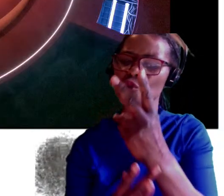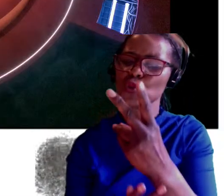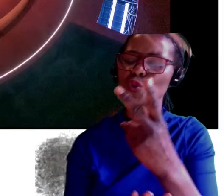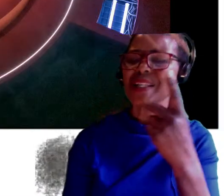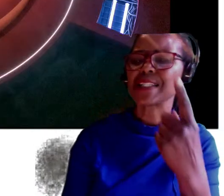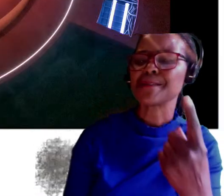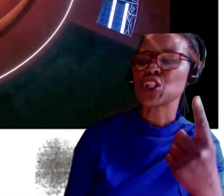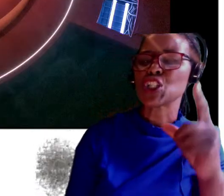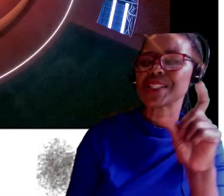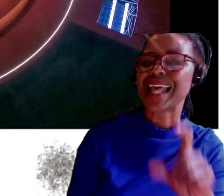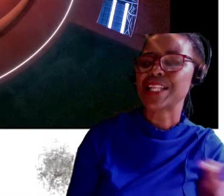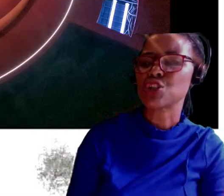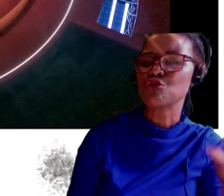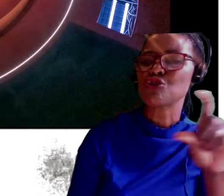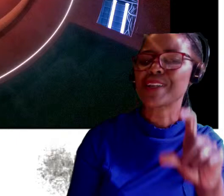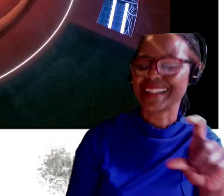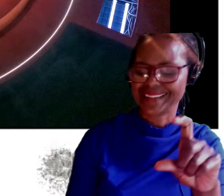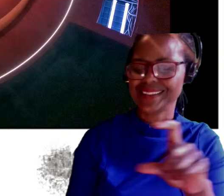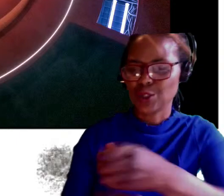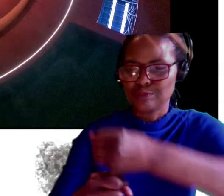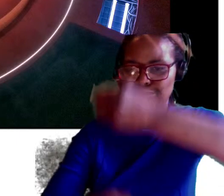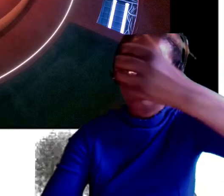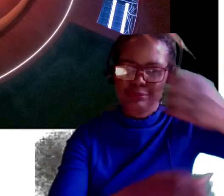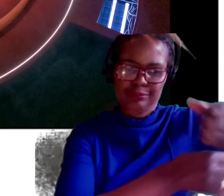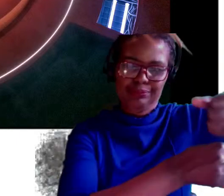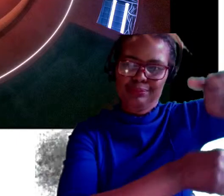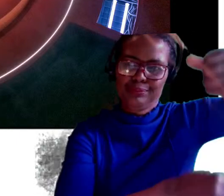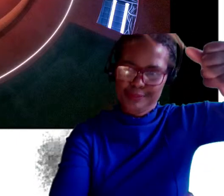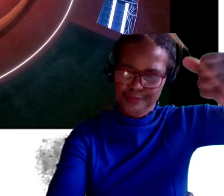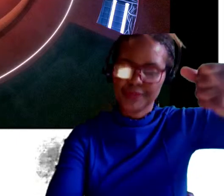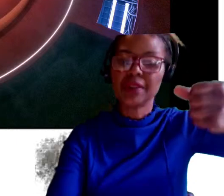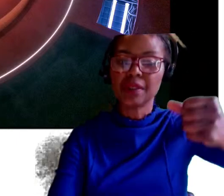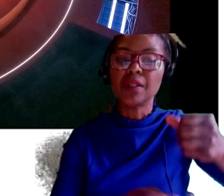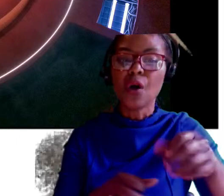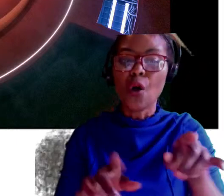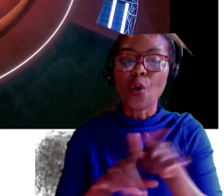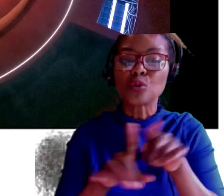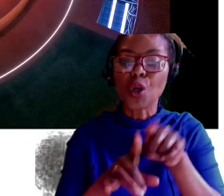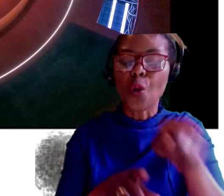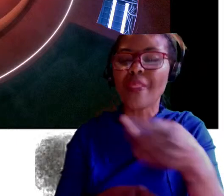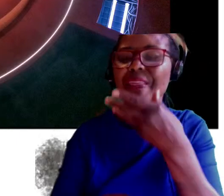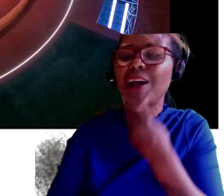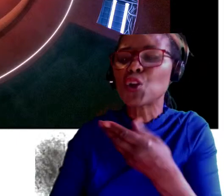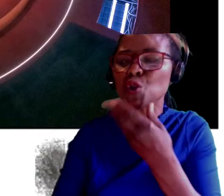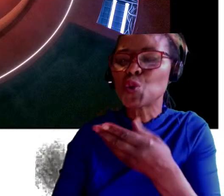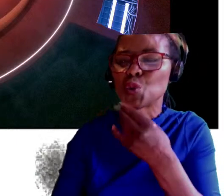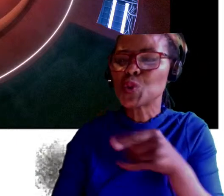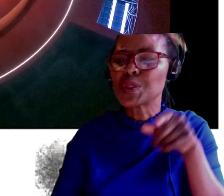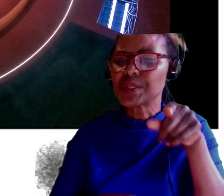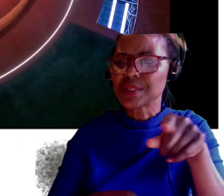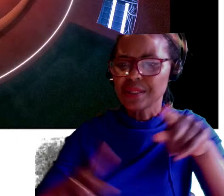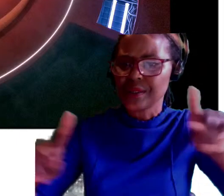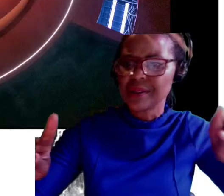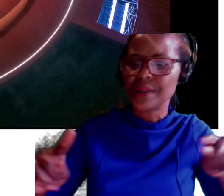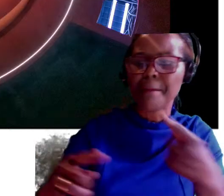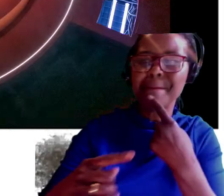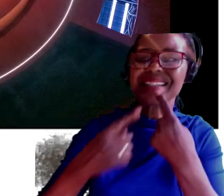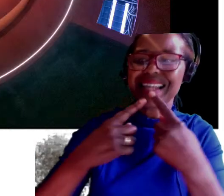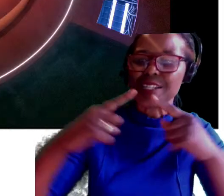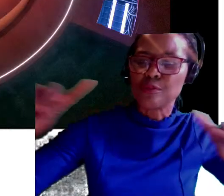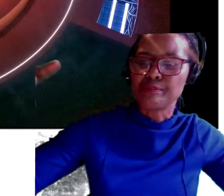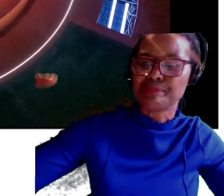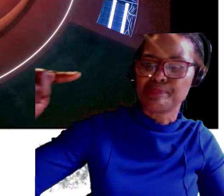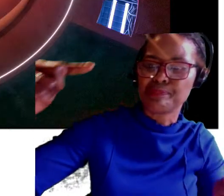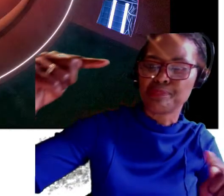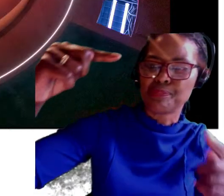deployed ahead of the mission, and they use quantum entanglement to make these messages possible.